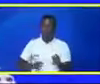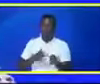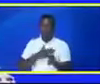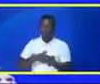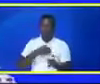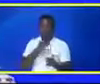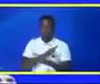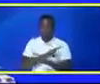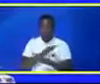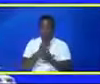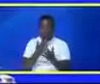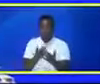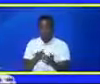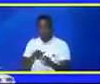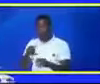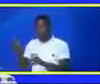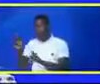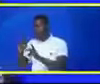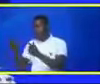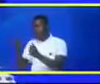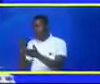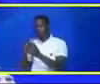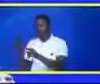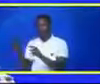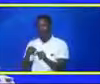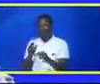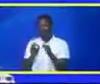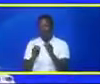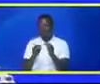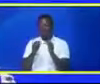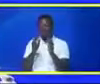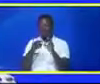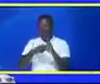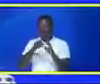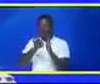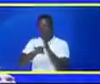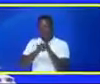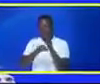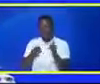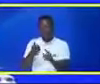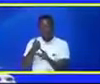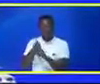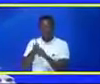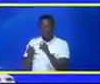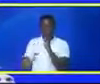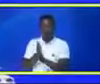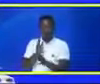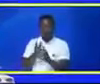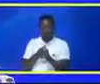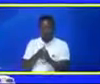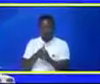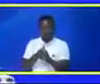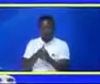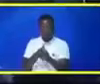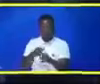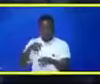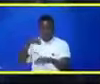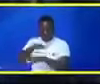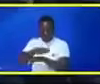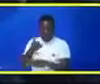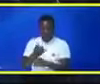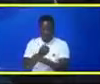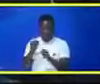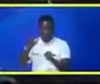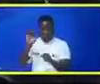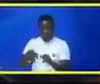for anyone to come before you start coming. As soon as I begin my counting, 1 to 5, tonight is the night of salvation.